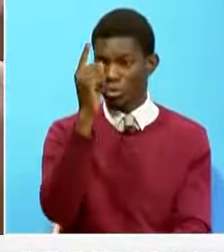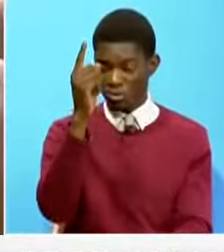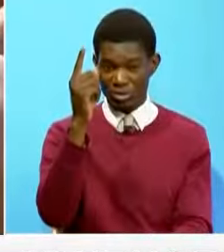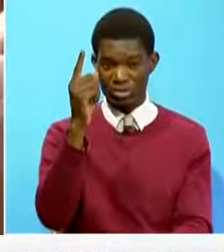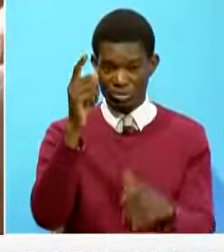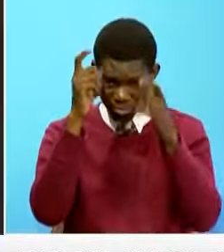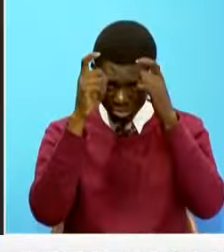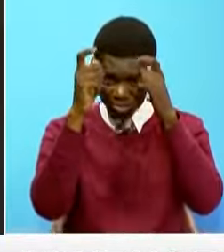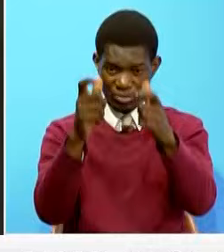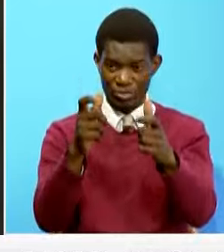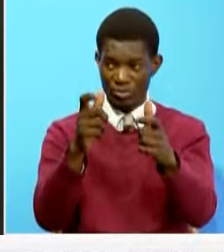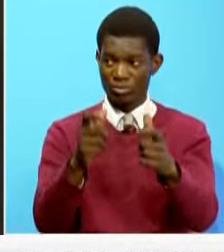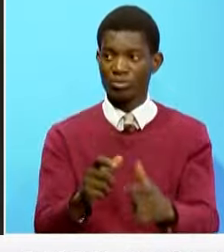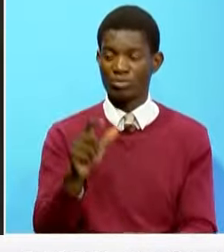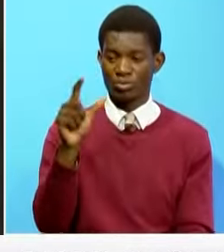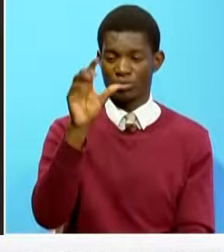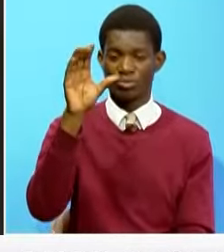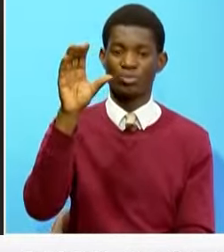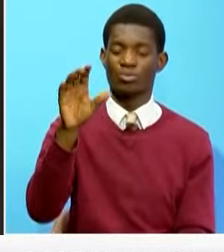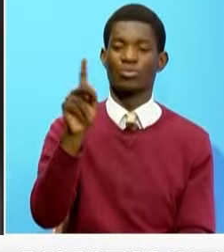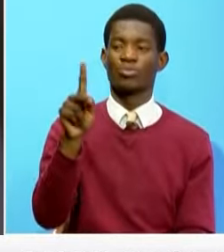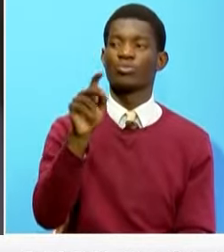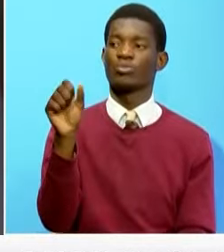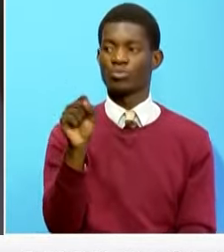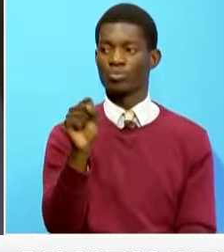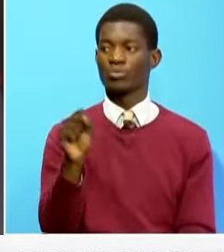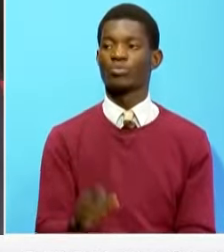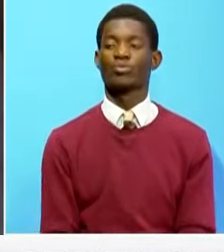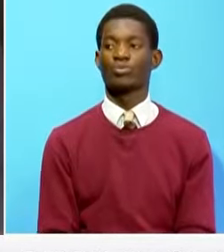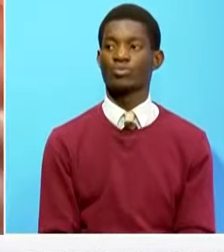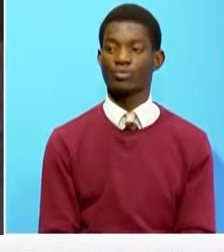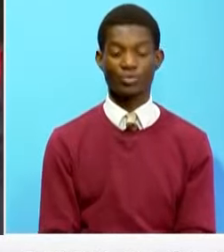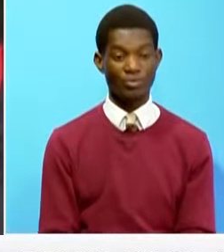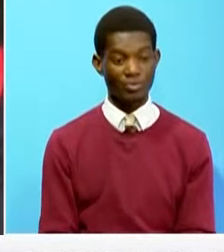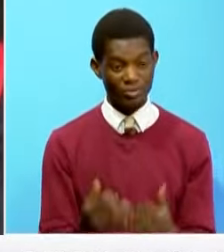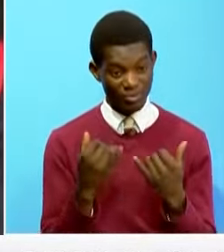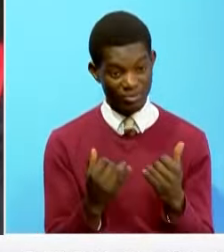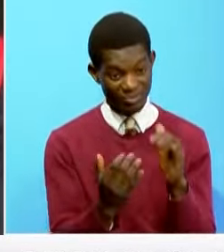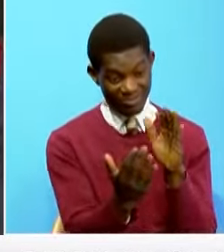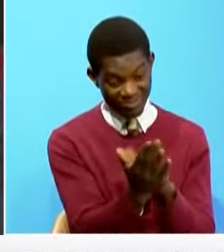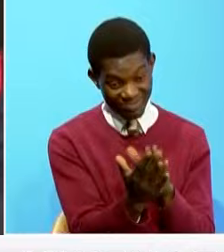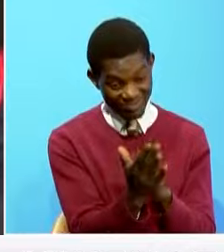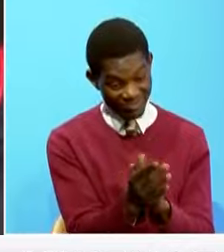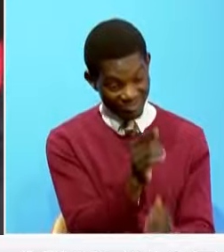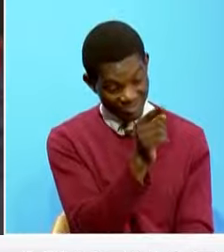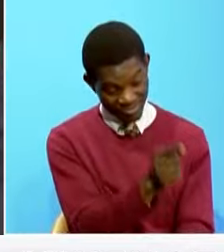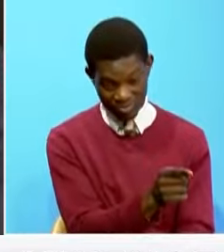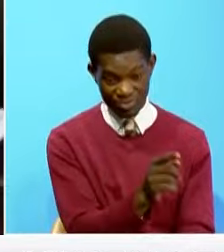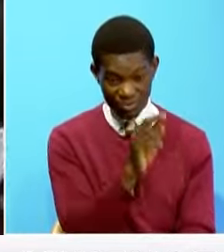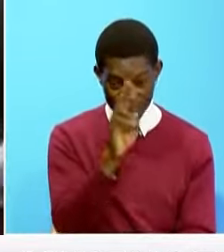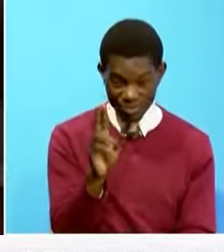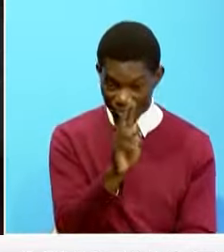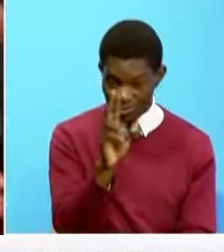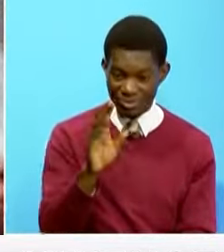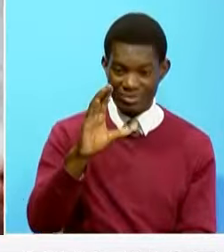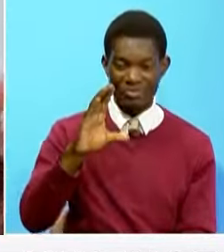Secretary Mighty Mumba. As school management, you took advantage of the enhanced CDF, which has